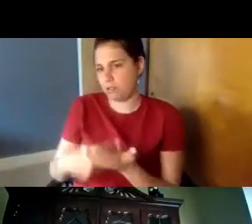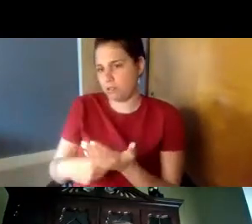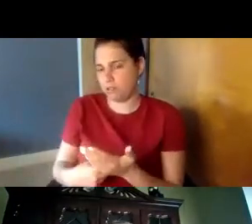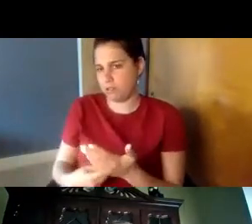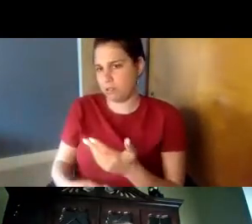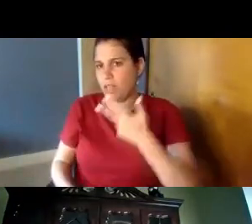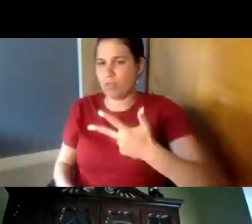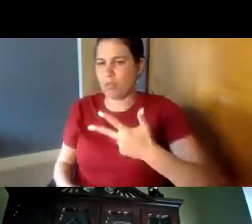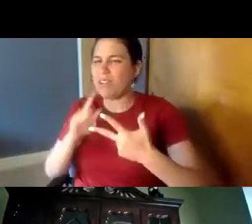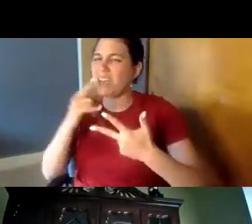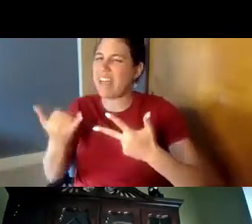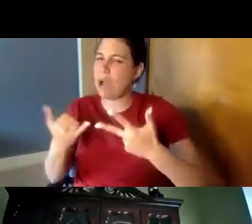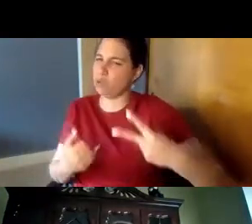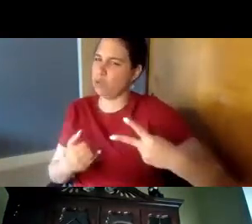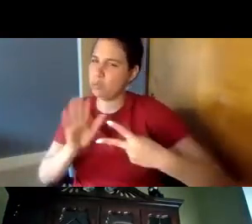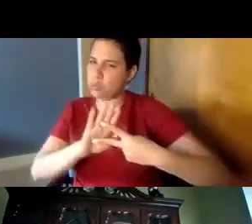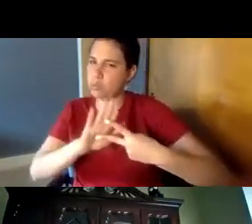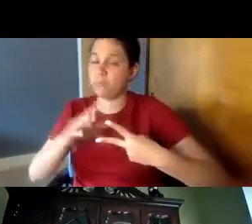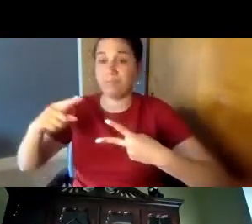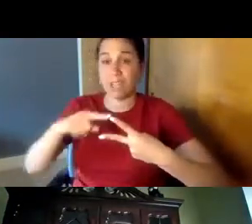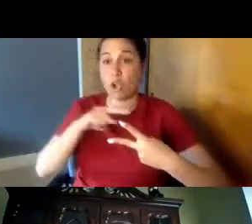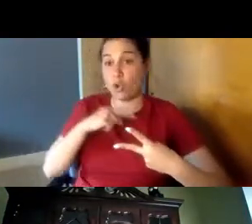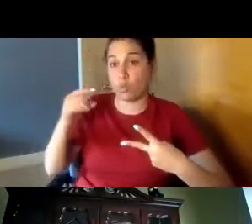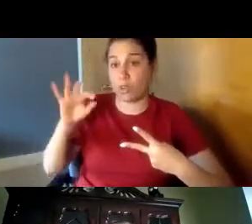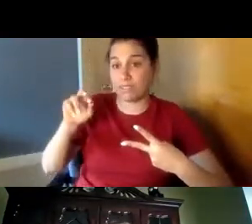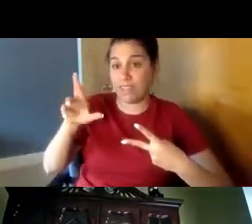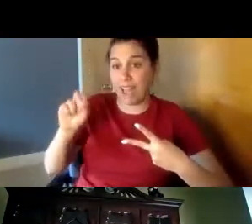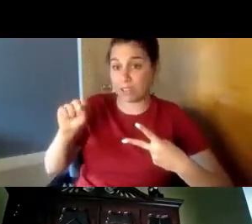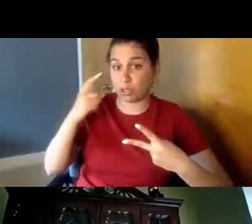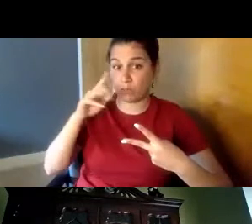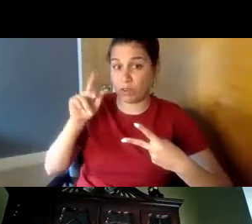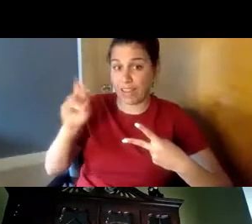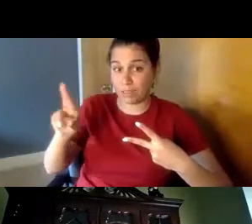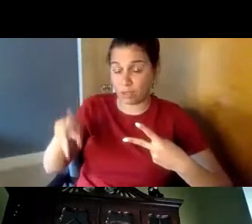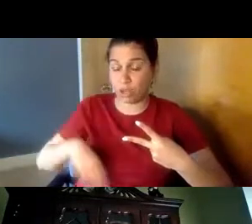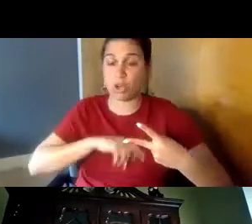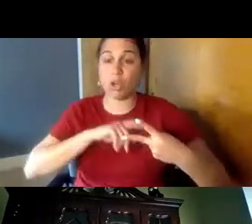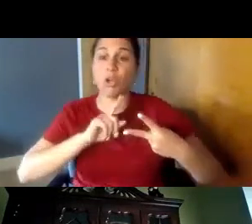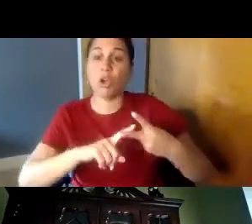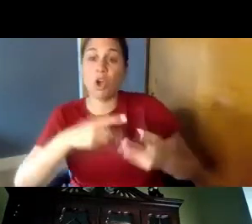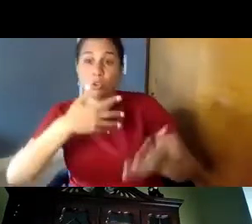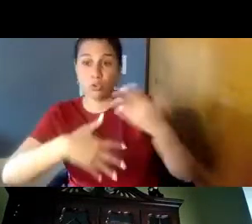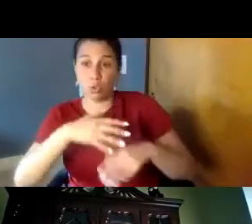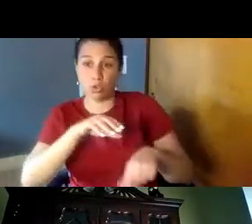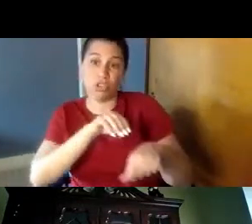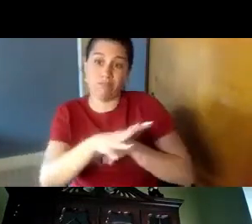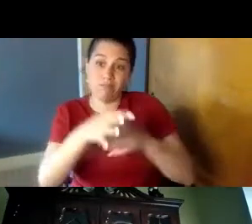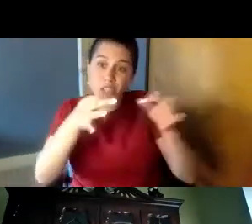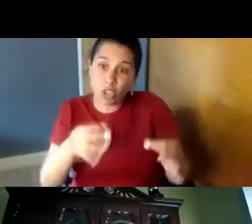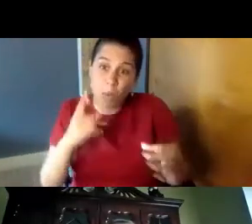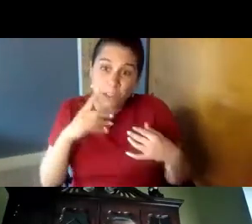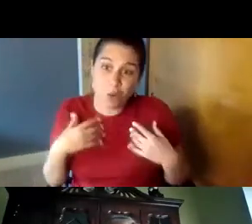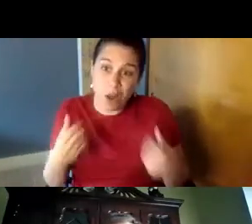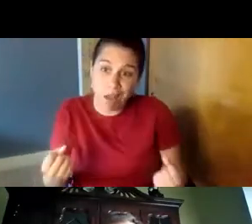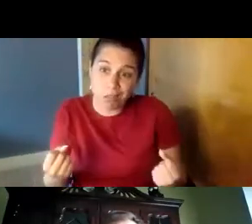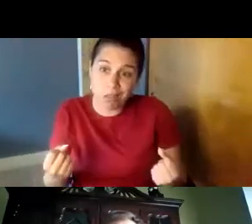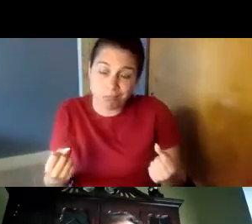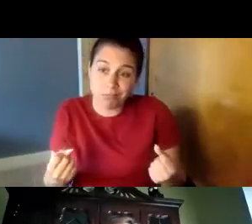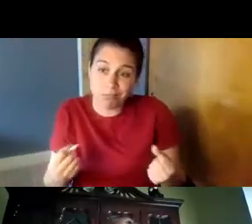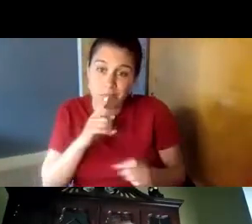two first. Risk factors for cancer and social determinants of health are really important to understand when you think about who is bearing the burden of